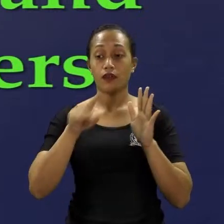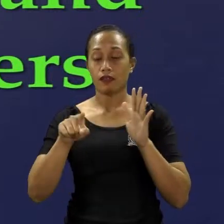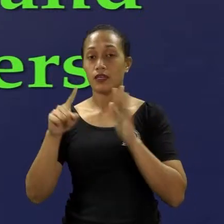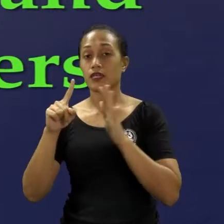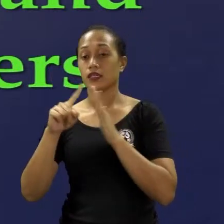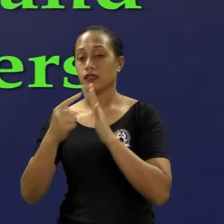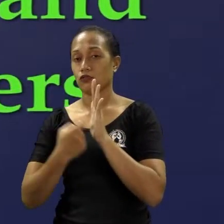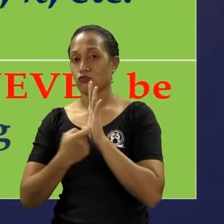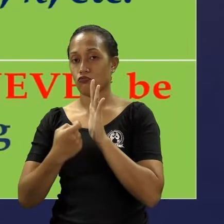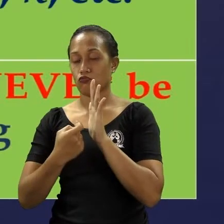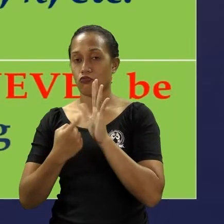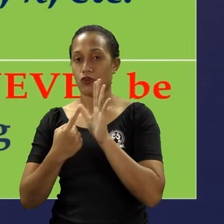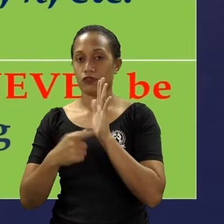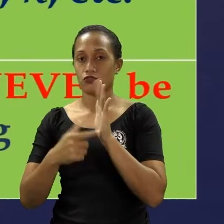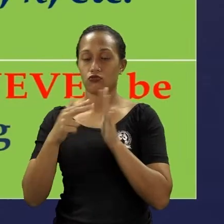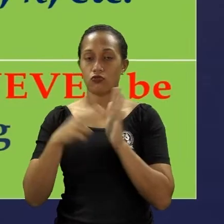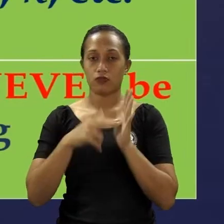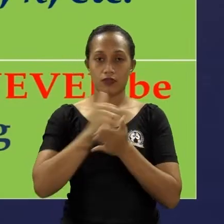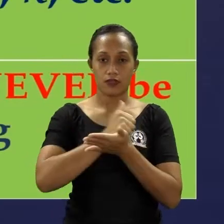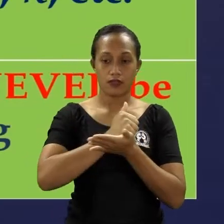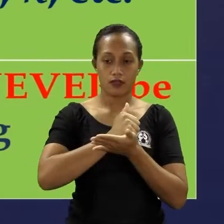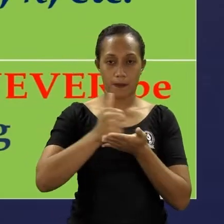irrational numbers.